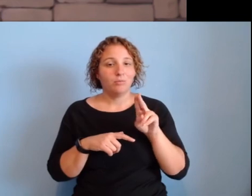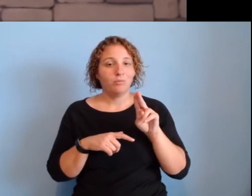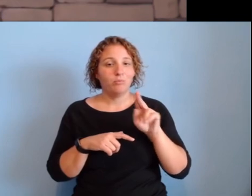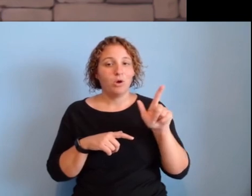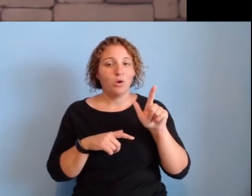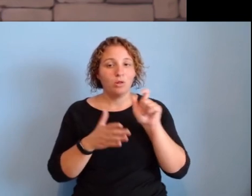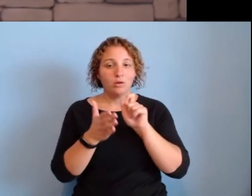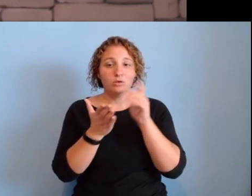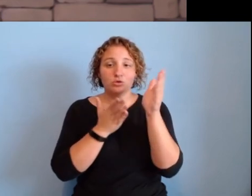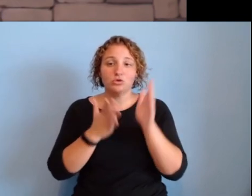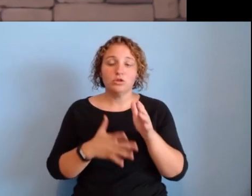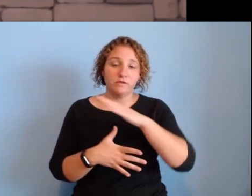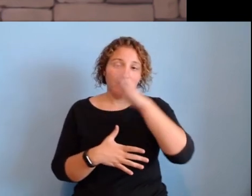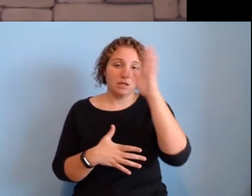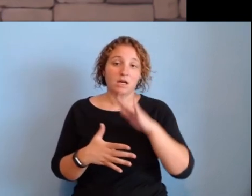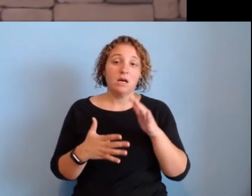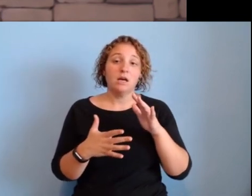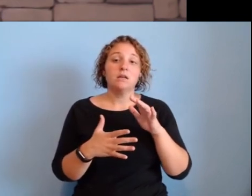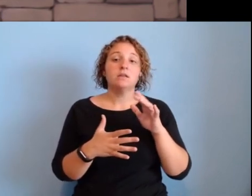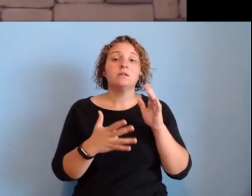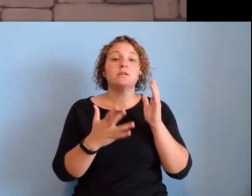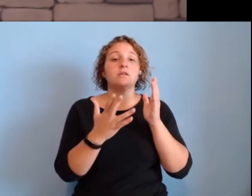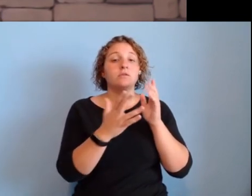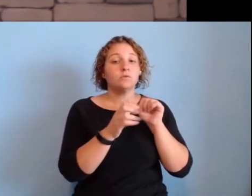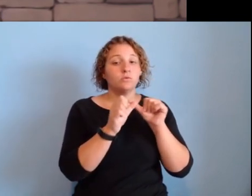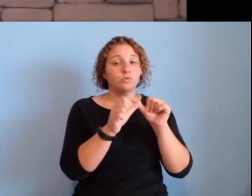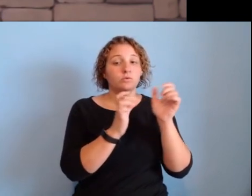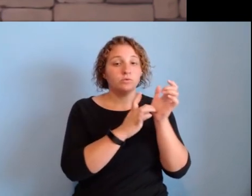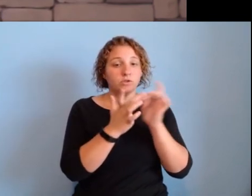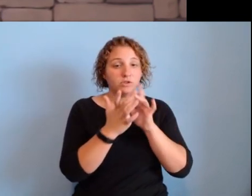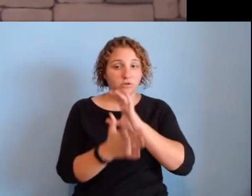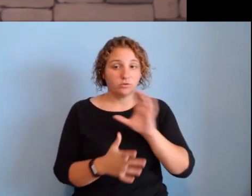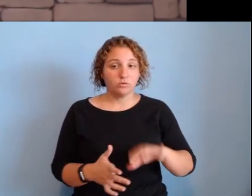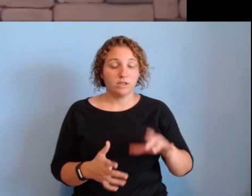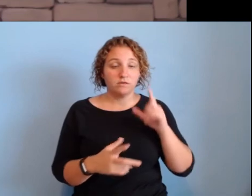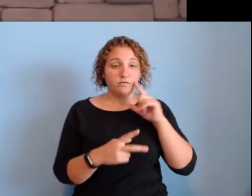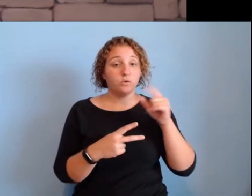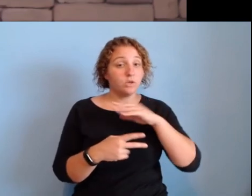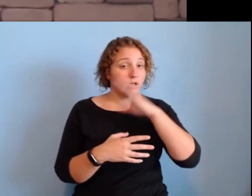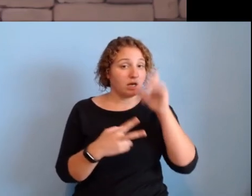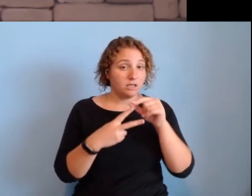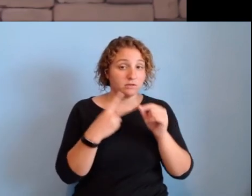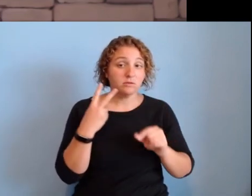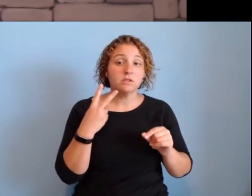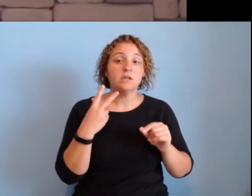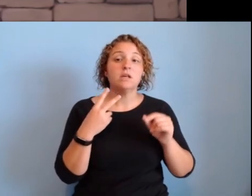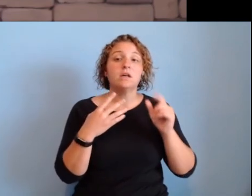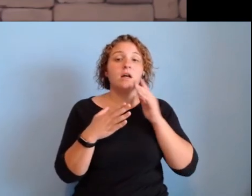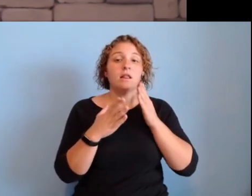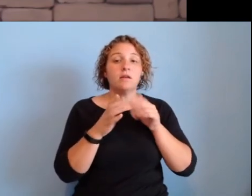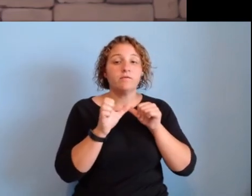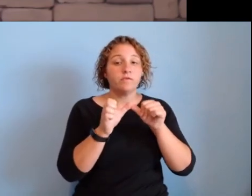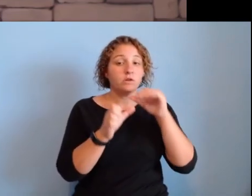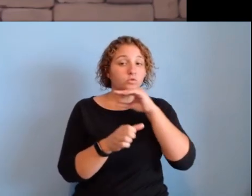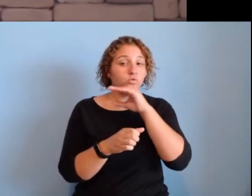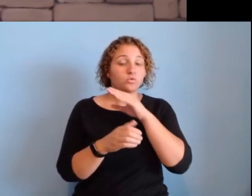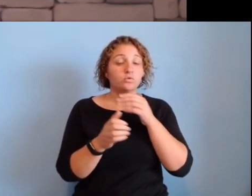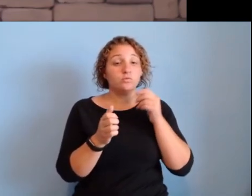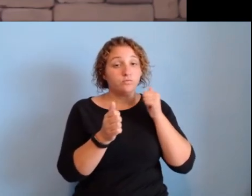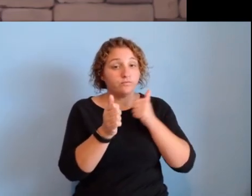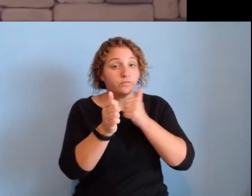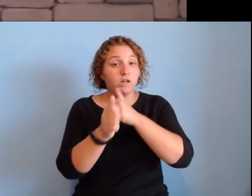Jesus Christ according to the faith of God's elect. There's the idea of him choosing. And according to the truth which is after godliness. Verse 2.